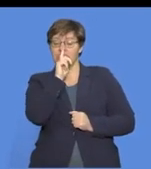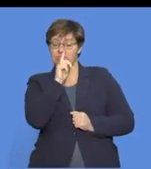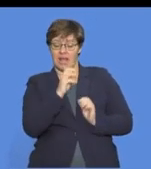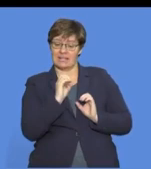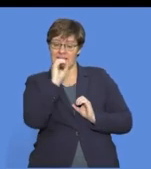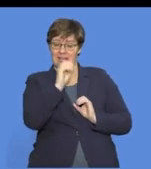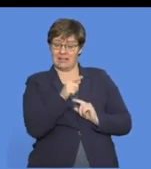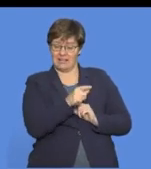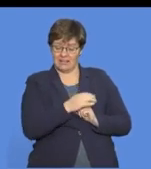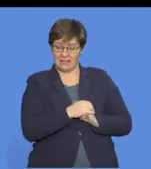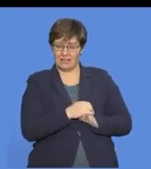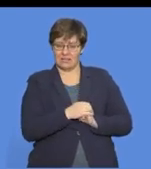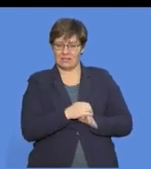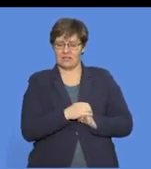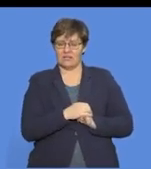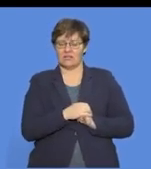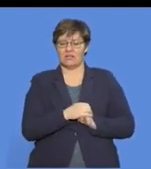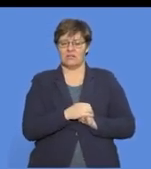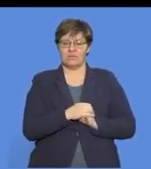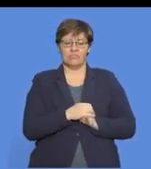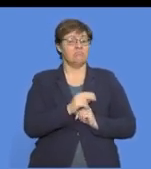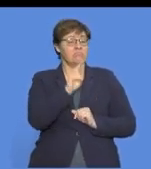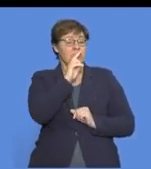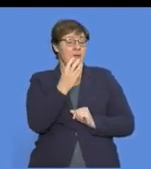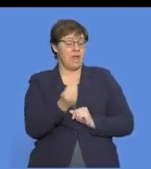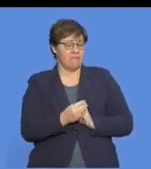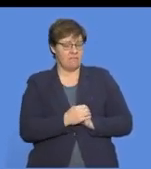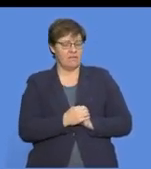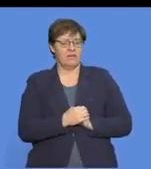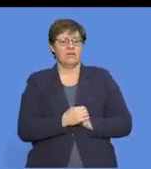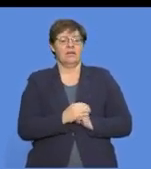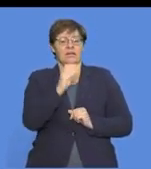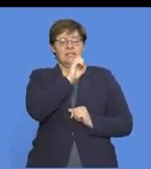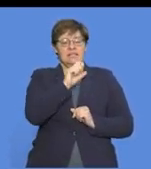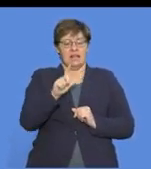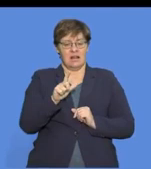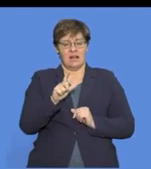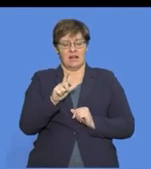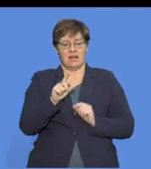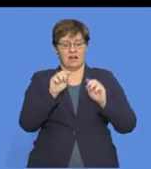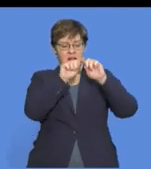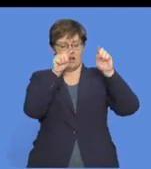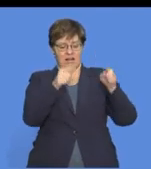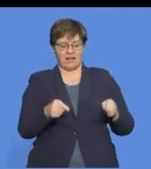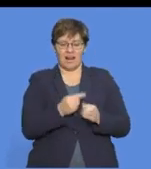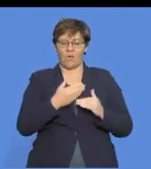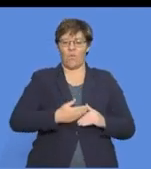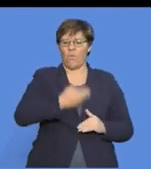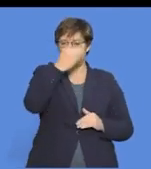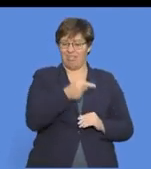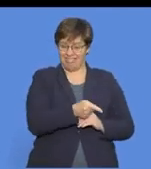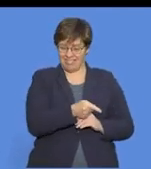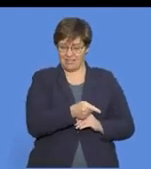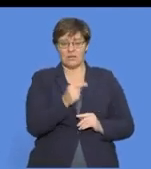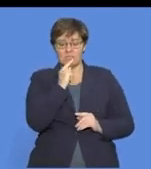If we look at this cell, we can see it's got a cell wall. And the cell